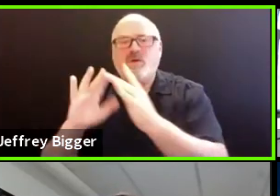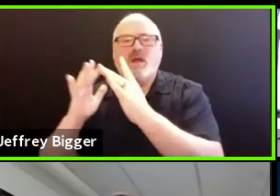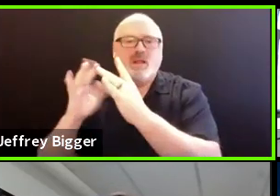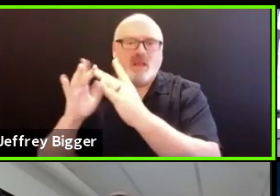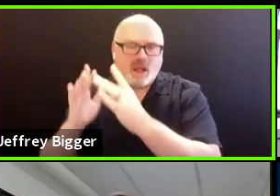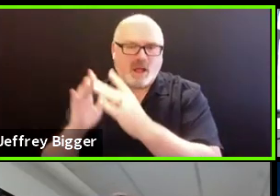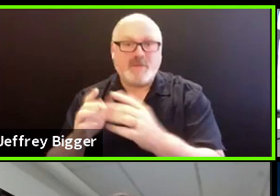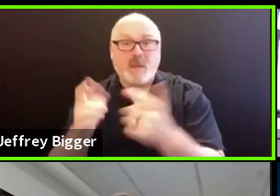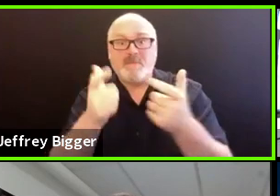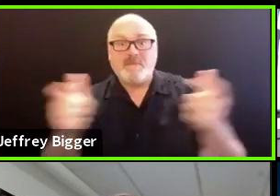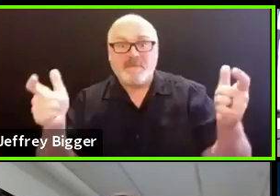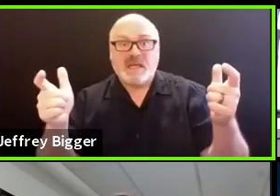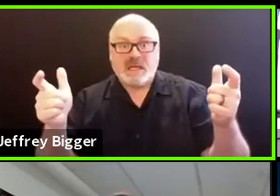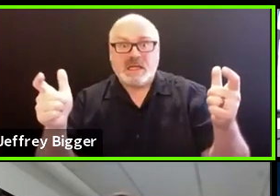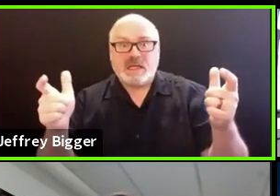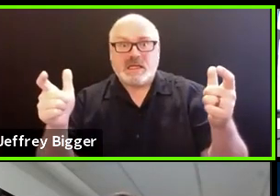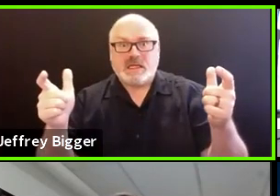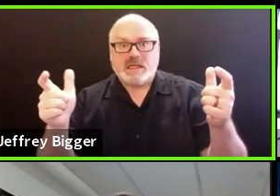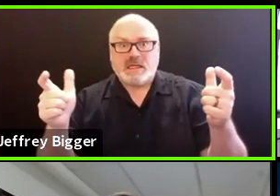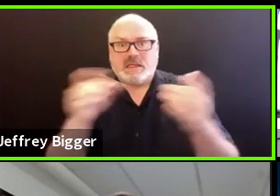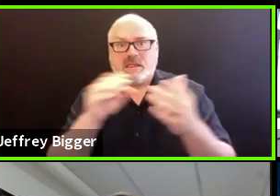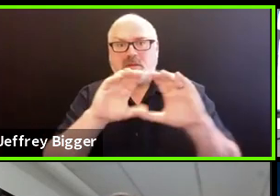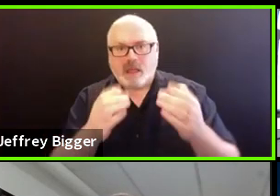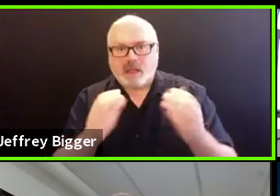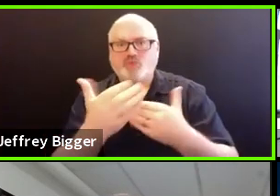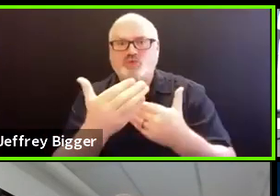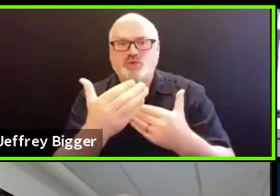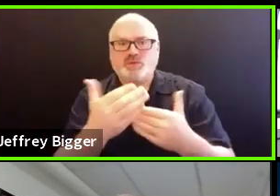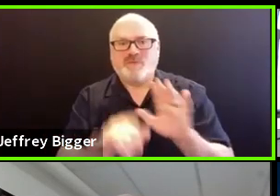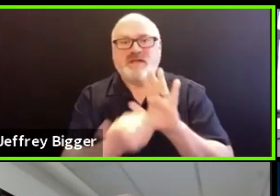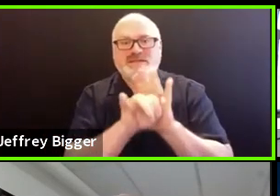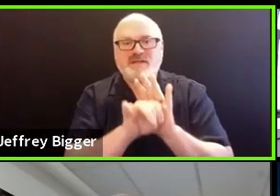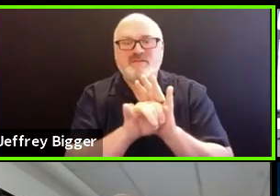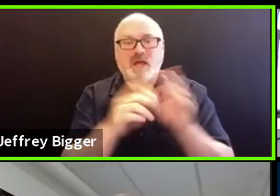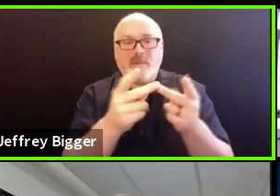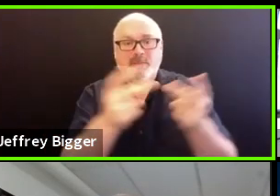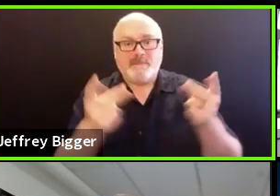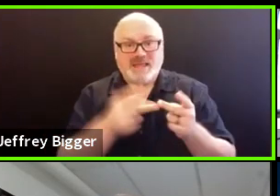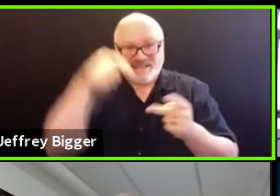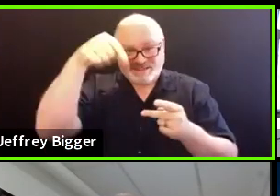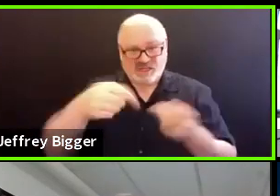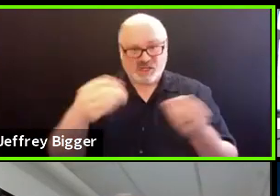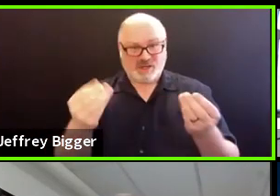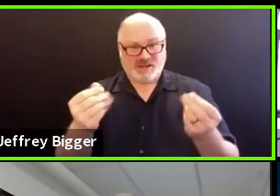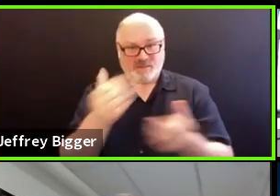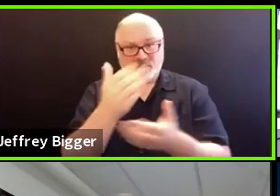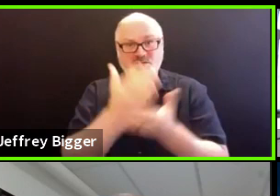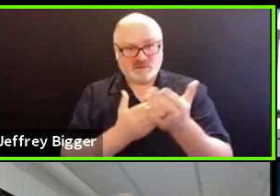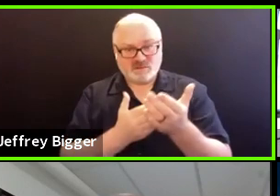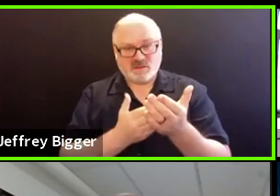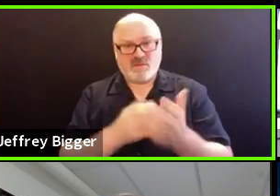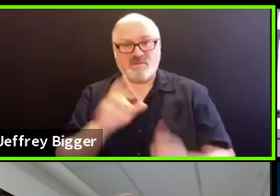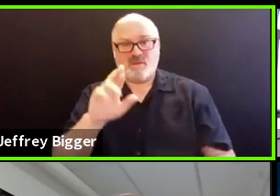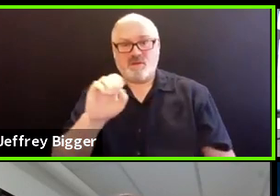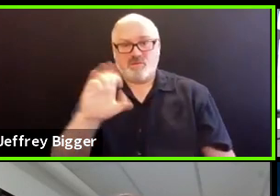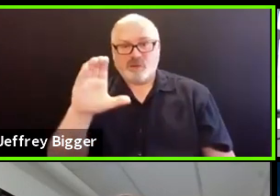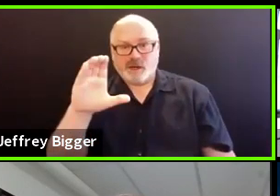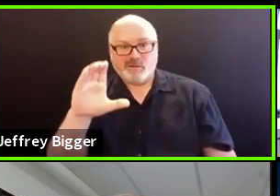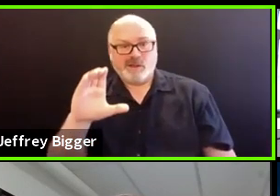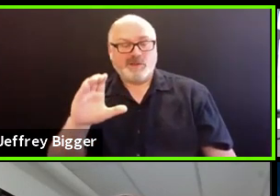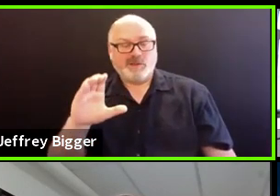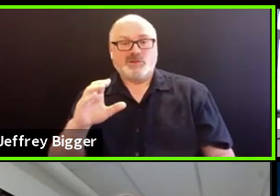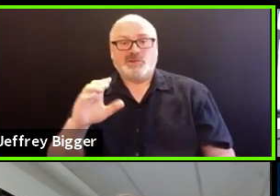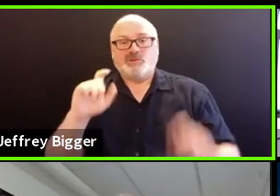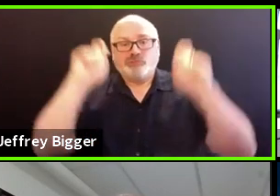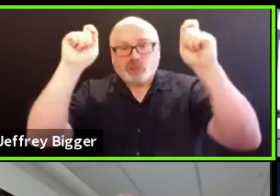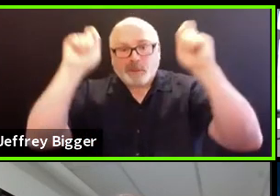entering students or lower division students, we've identified spaces on campus, including some of the recreational gyms, the